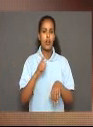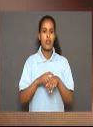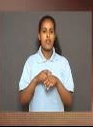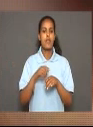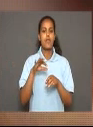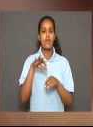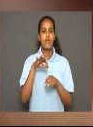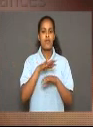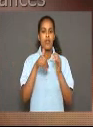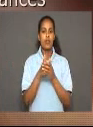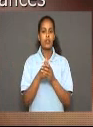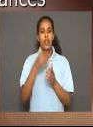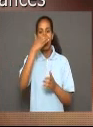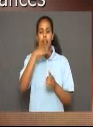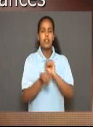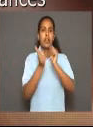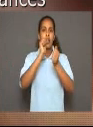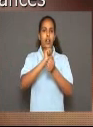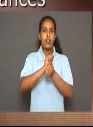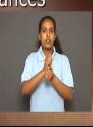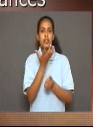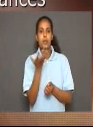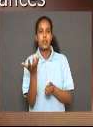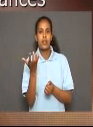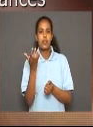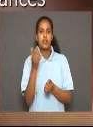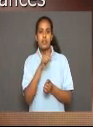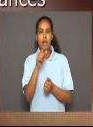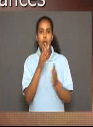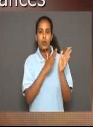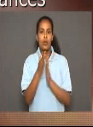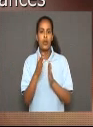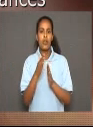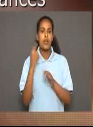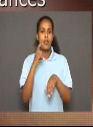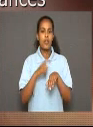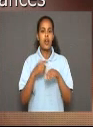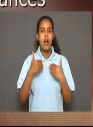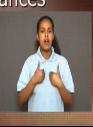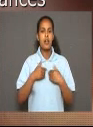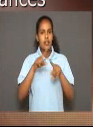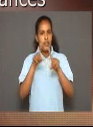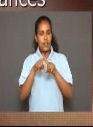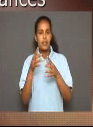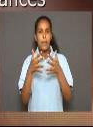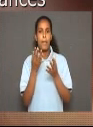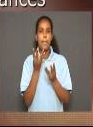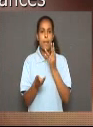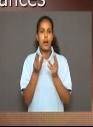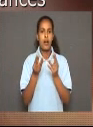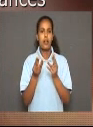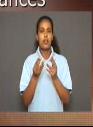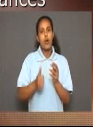involve heat change, and the substances they produce often have a different mass than